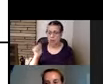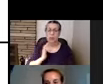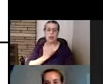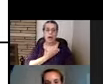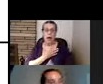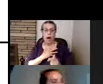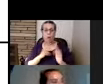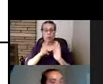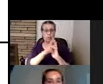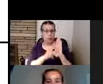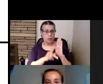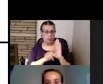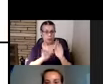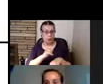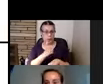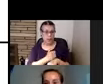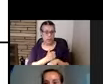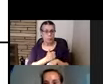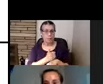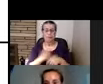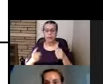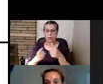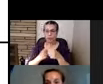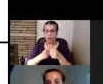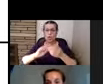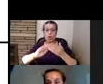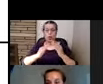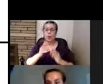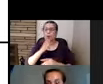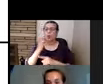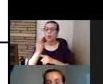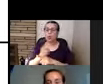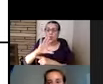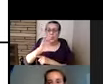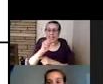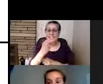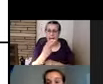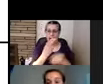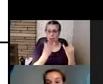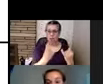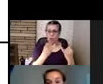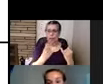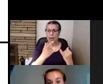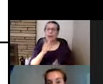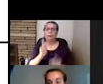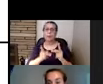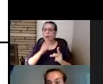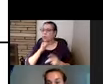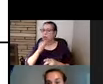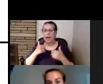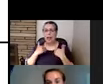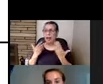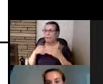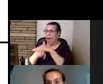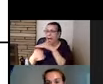achieving this goal are to, one, prioritize communities that use cash onboard today, meaning riders who currently lack sales location